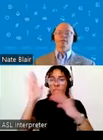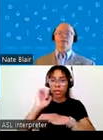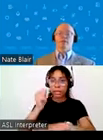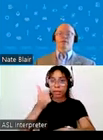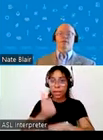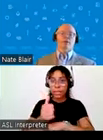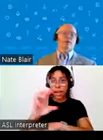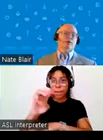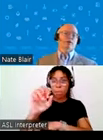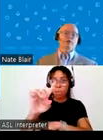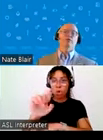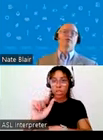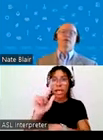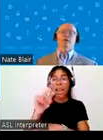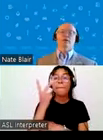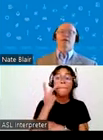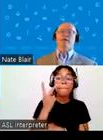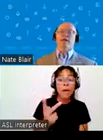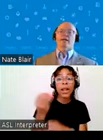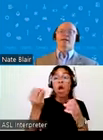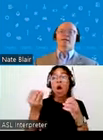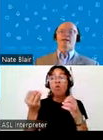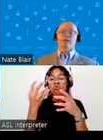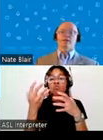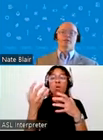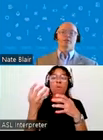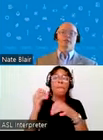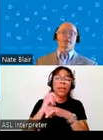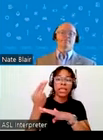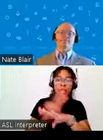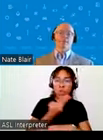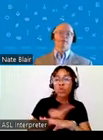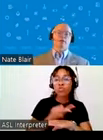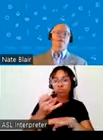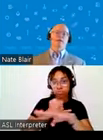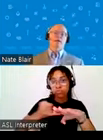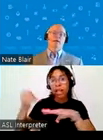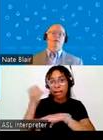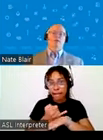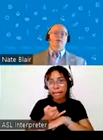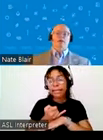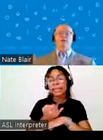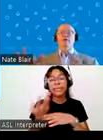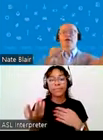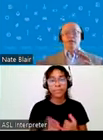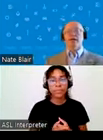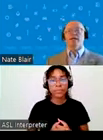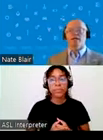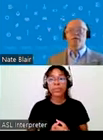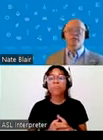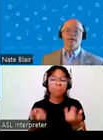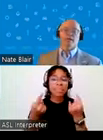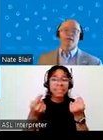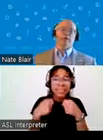consistent with the current use of land as we understand it. And so really trying to vary